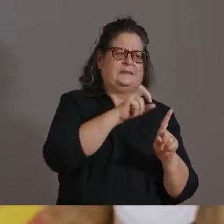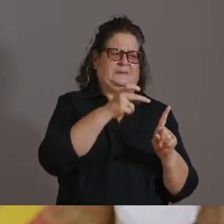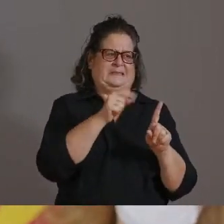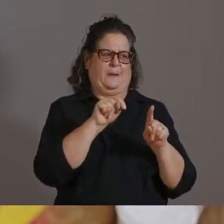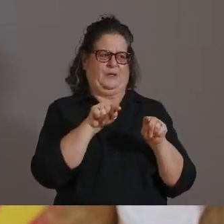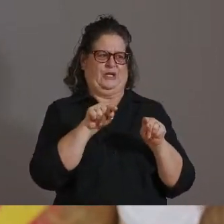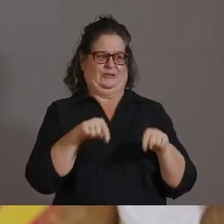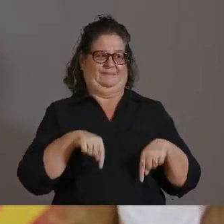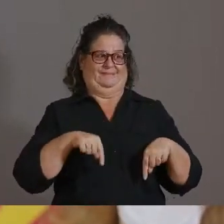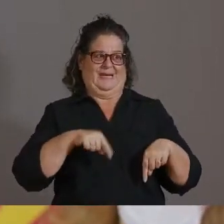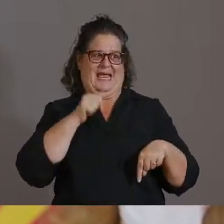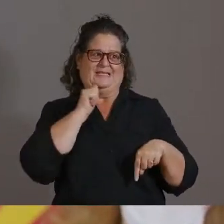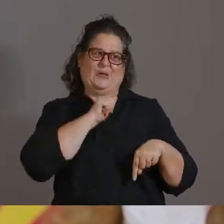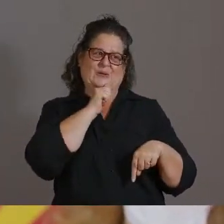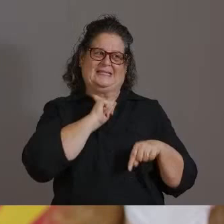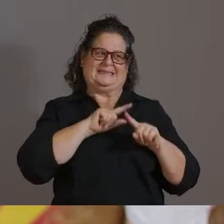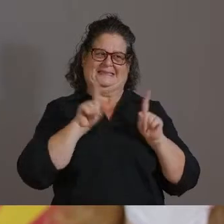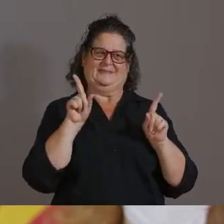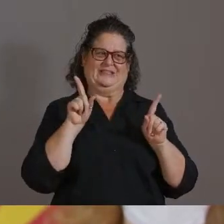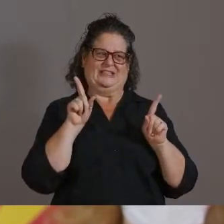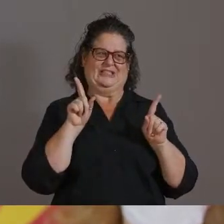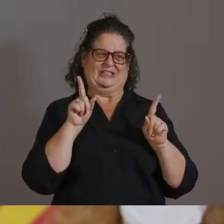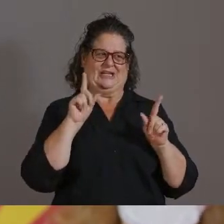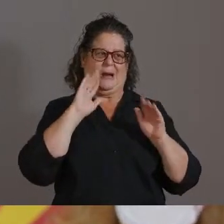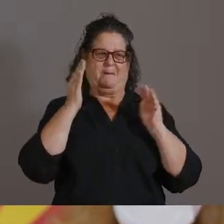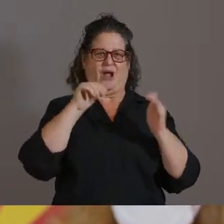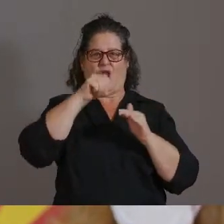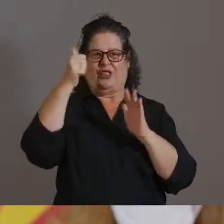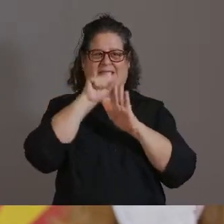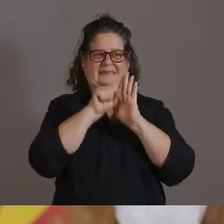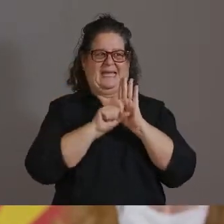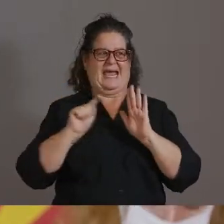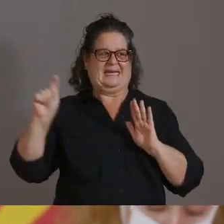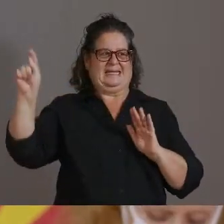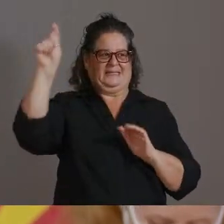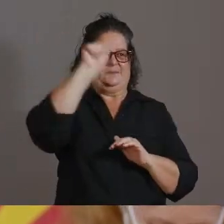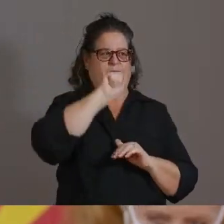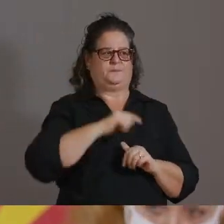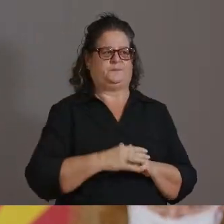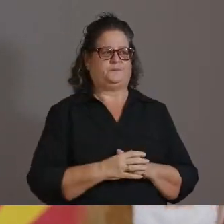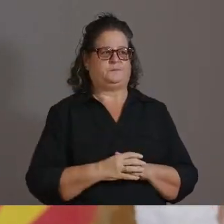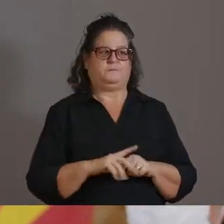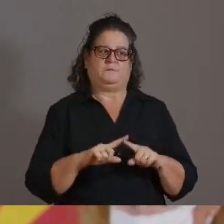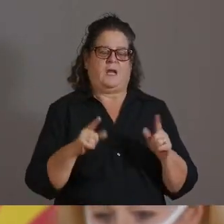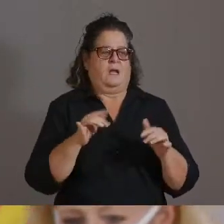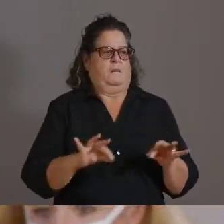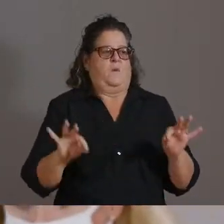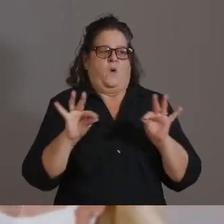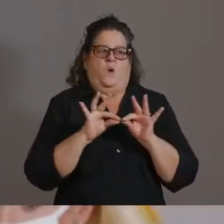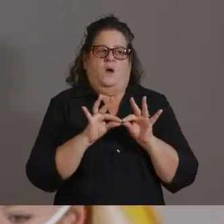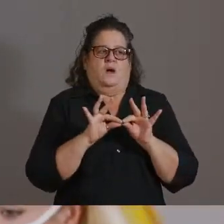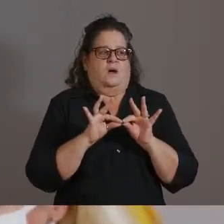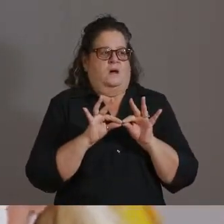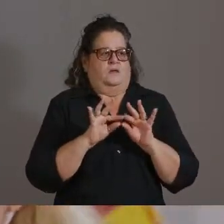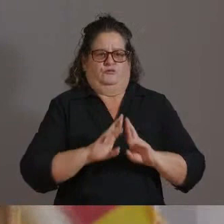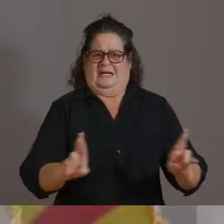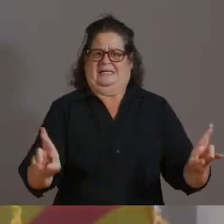the rest of the countries, but we still need to prepare for it because it's still going to be flu season. Dr. Christ?